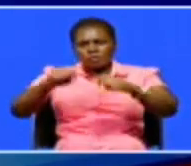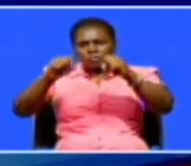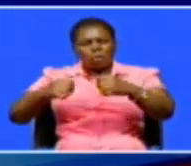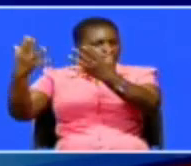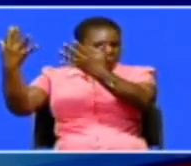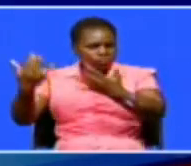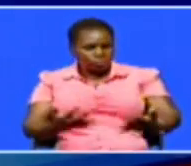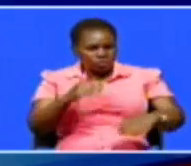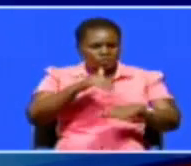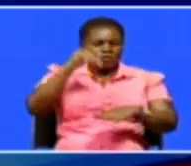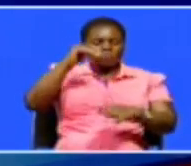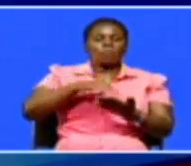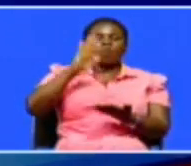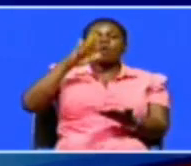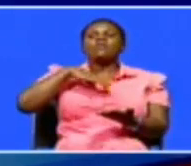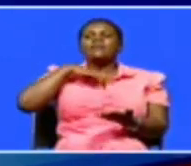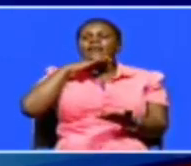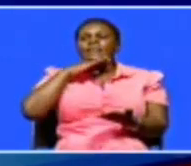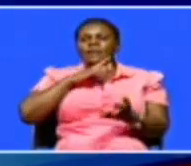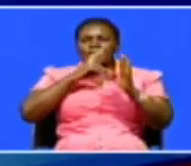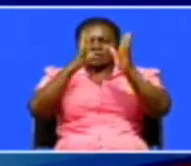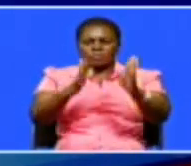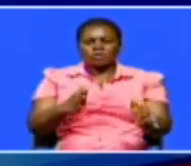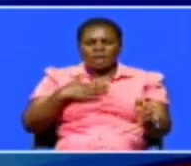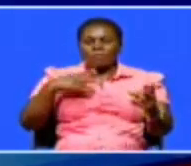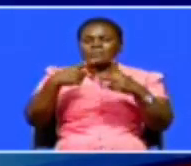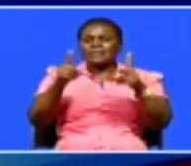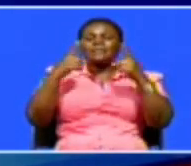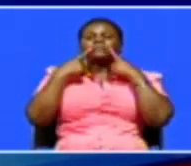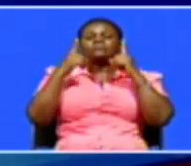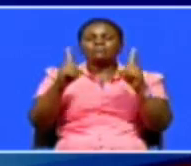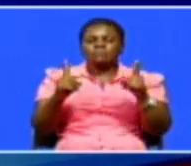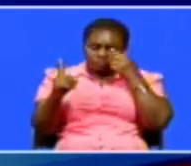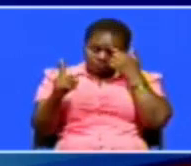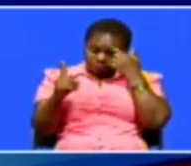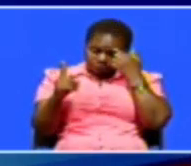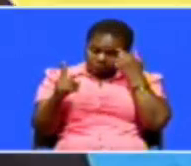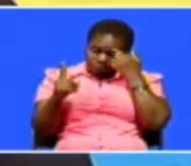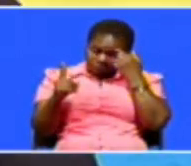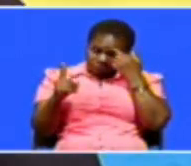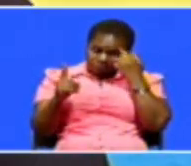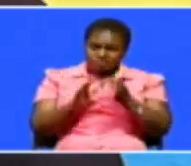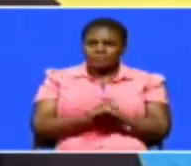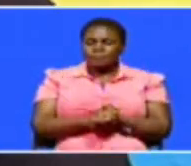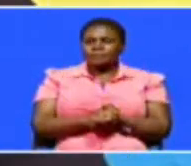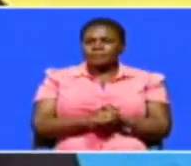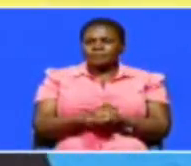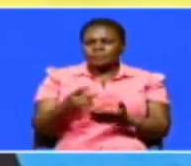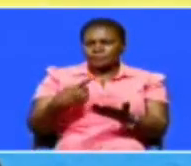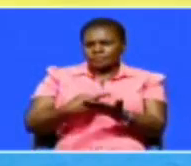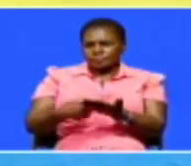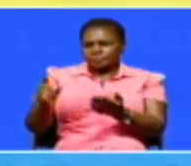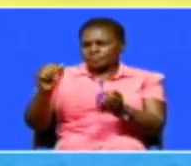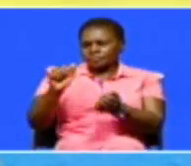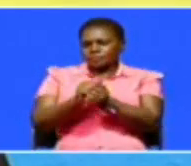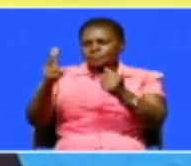more infections and deaths. Brian Otieno starts our broadcast tonight with that report. Between the week of 17th to 23rd